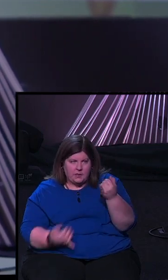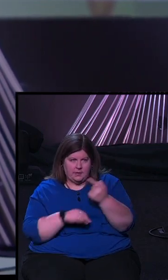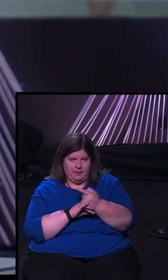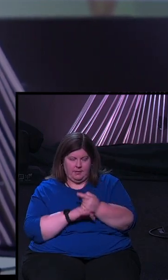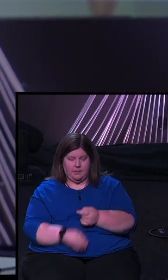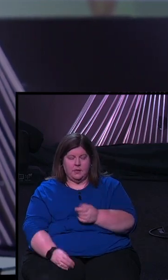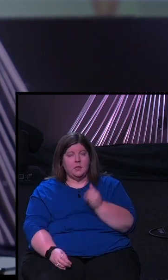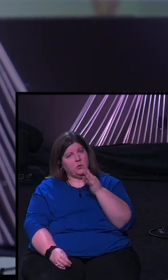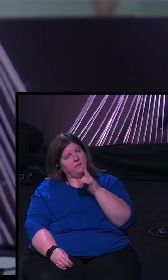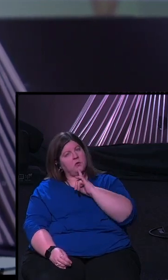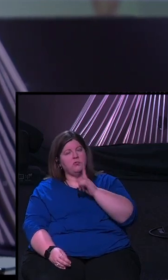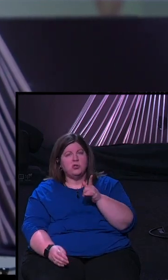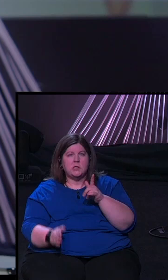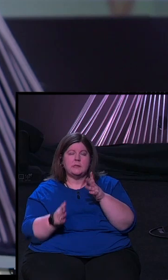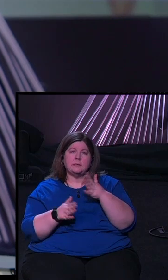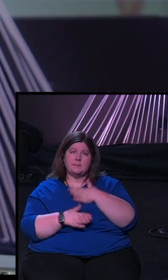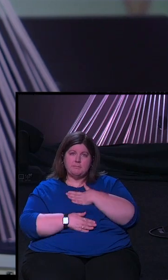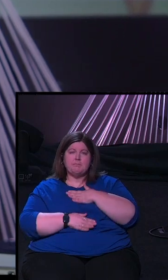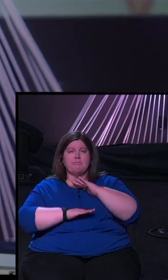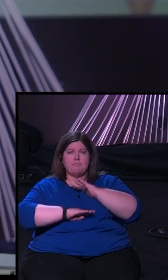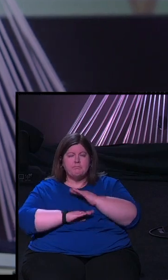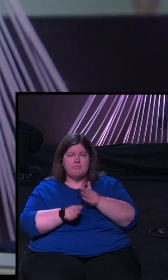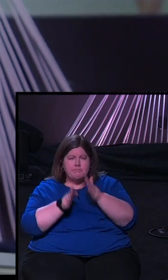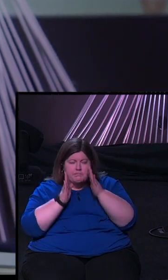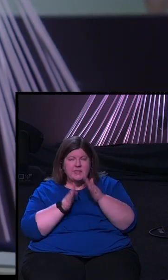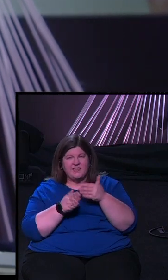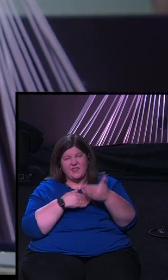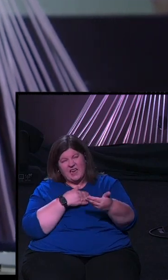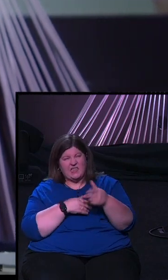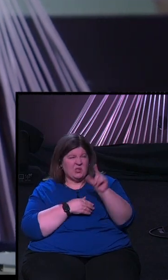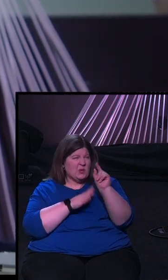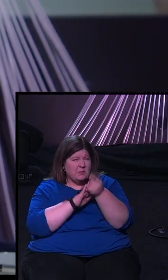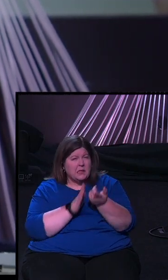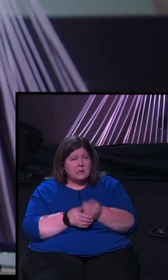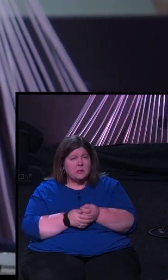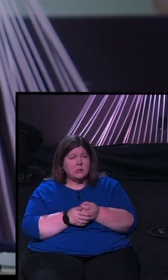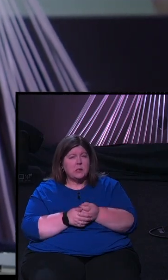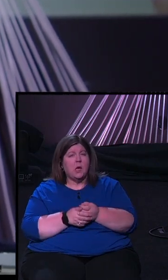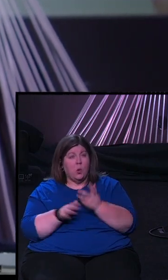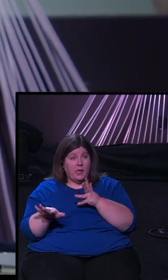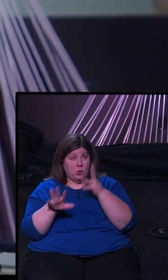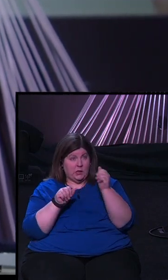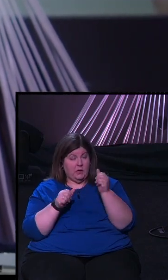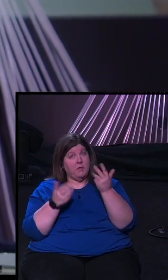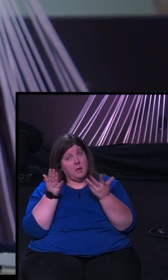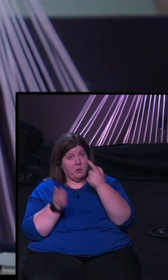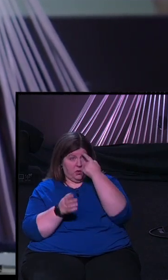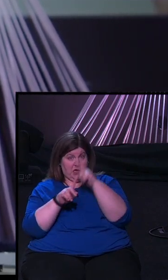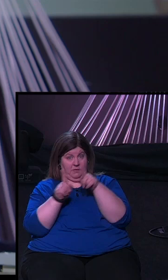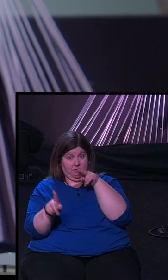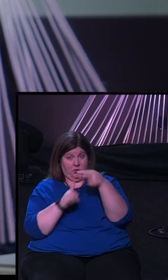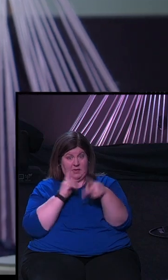think if you actually lean in for the next couple minutes, 20 minutes or so, if you lean in for 20 minutes, you might leave here seeing your money different, and you